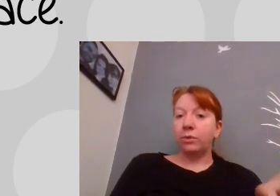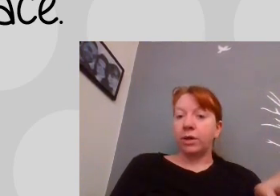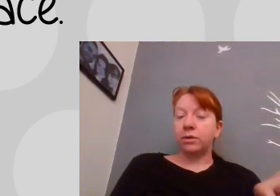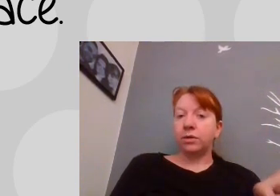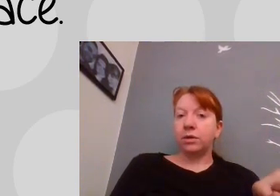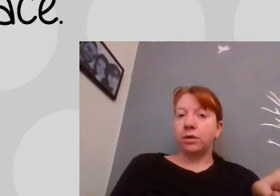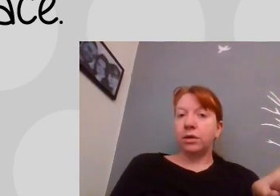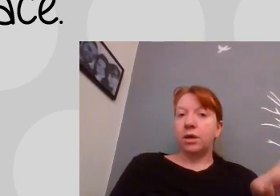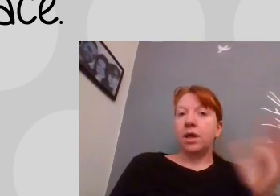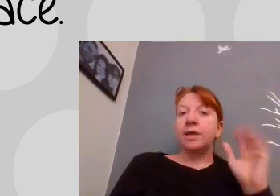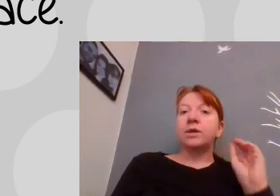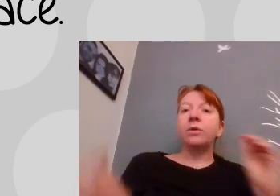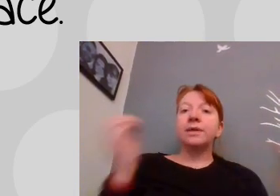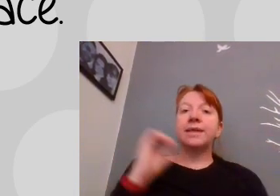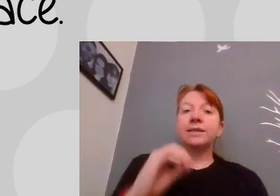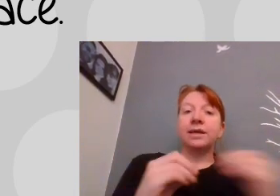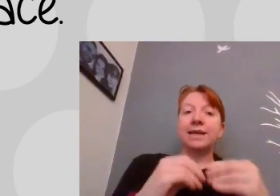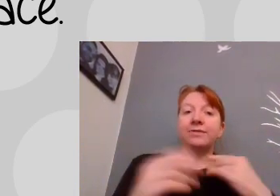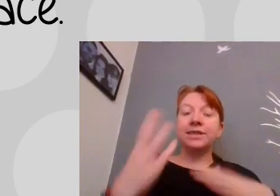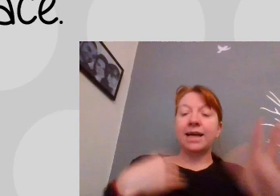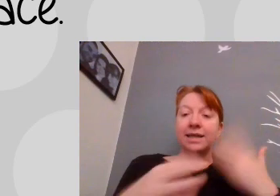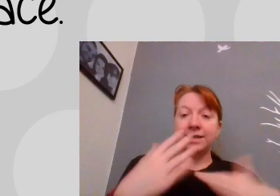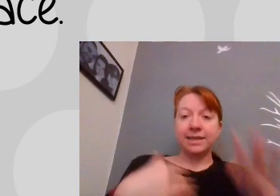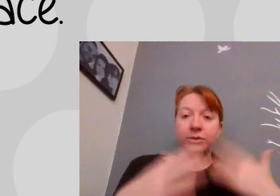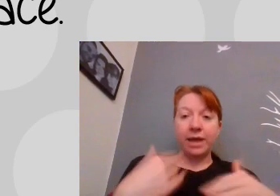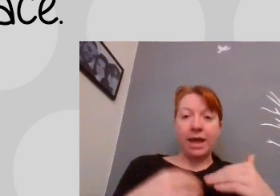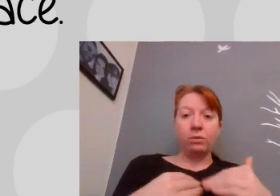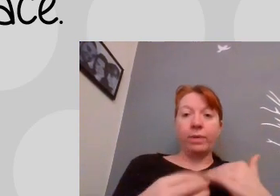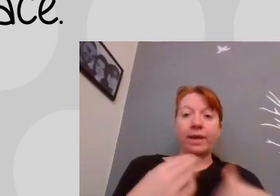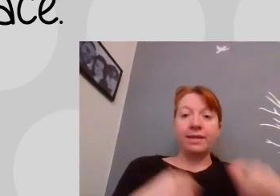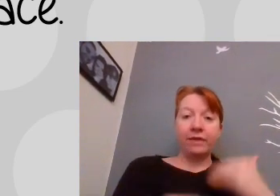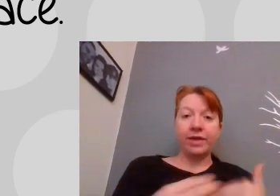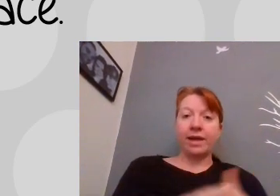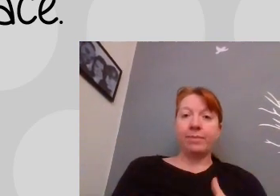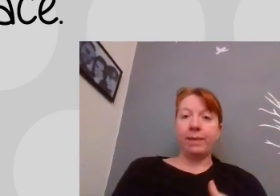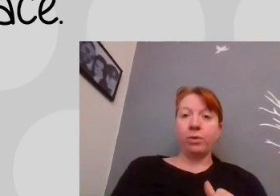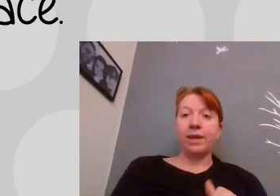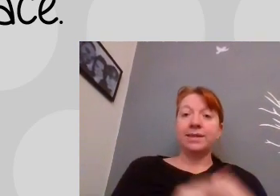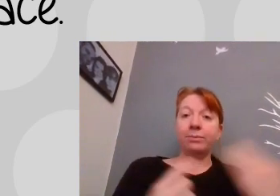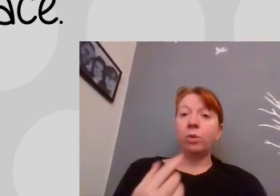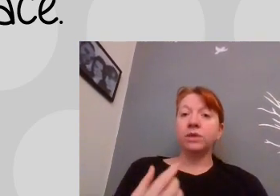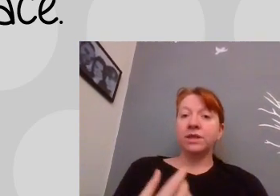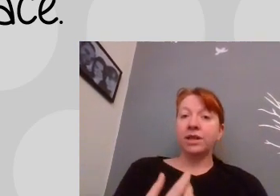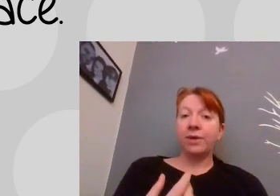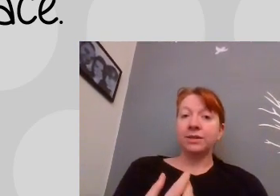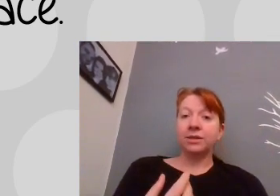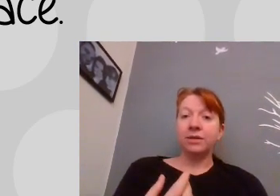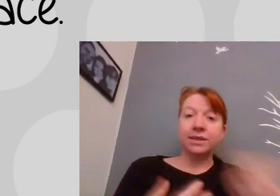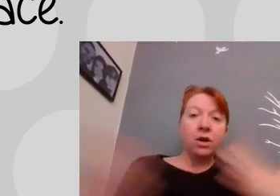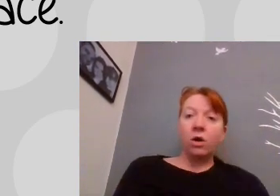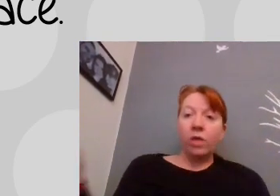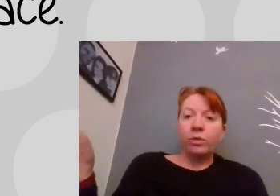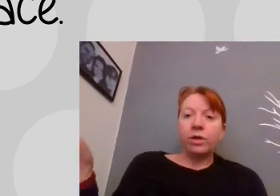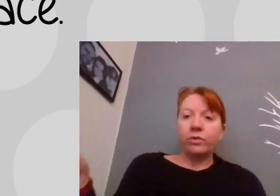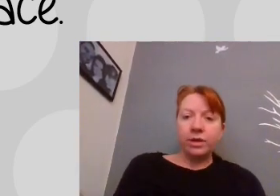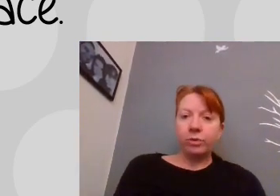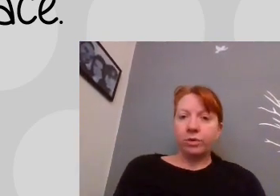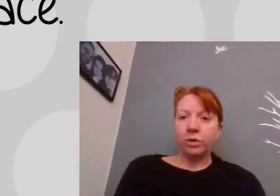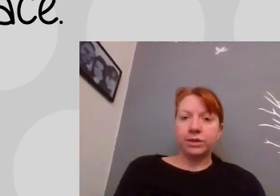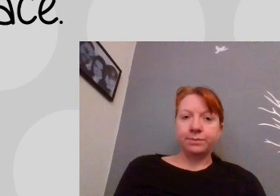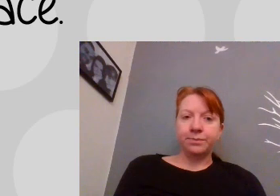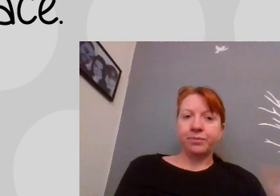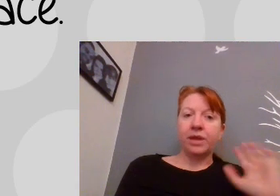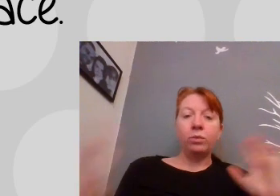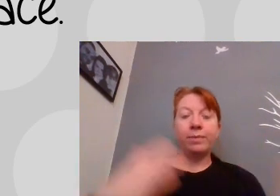goes slower. So satellites have to take this into account when they navigate people, and it's important that they know how to do this, or they wouldn't know where